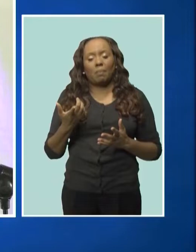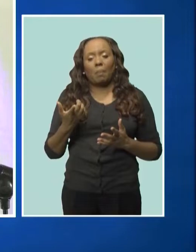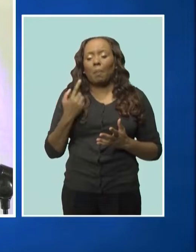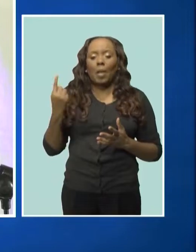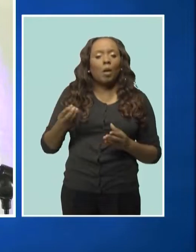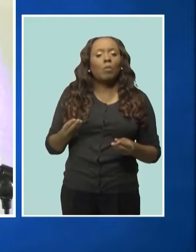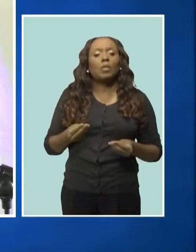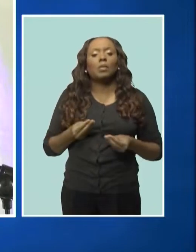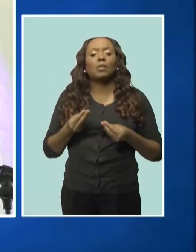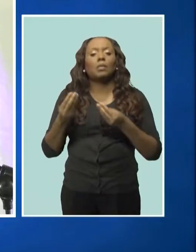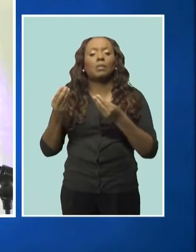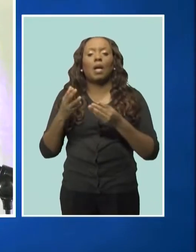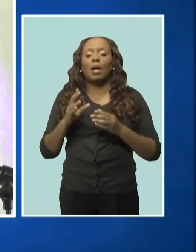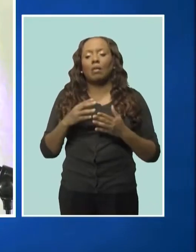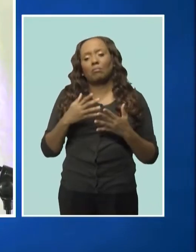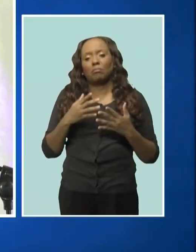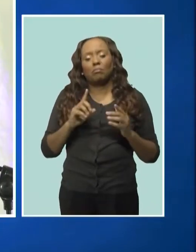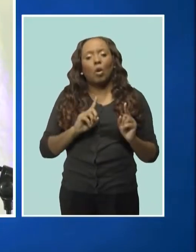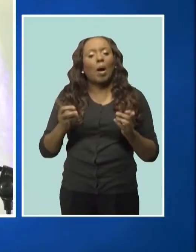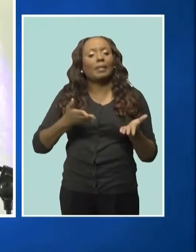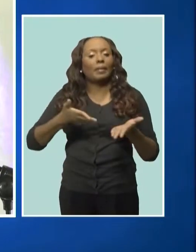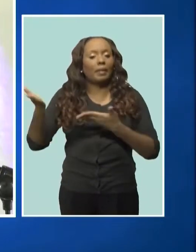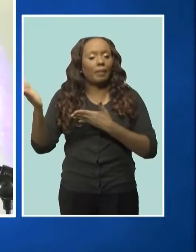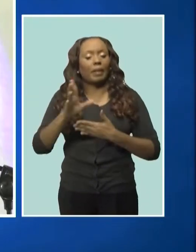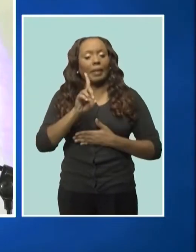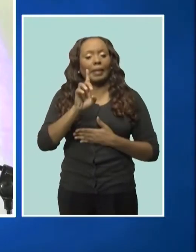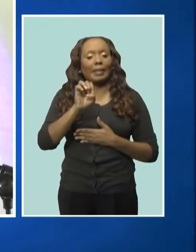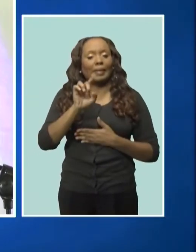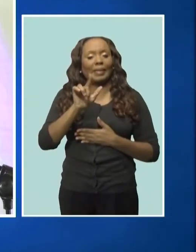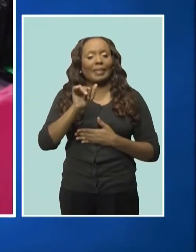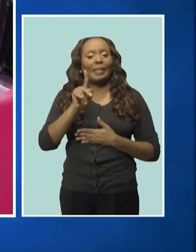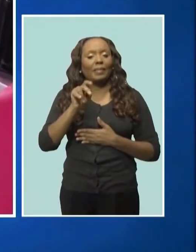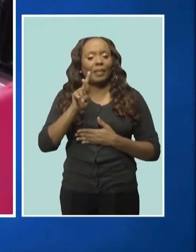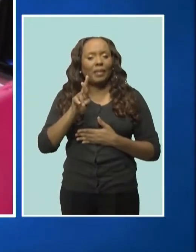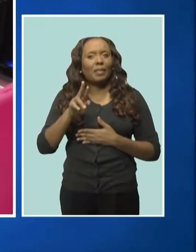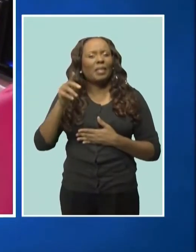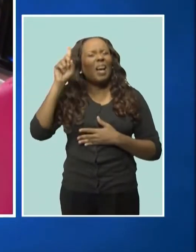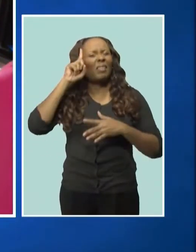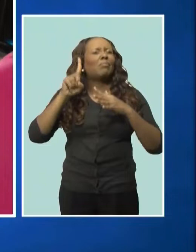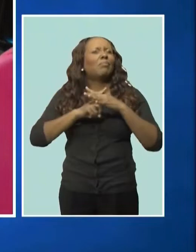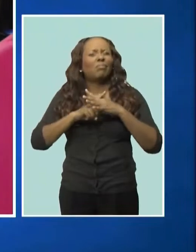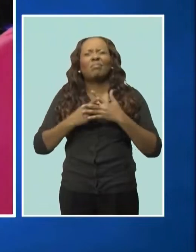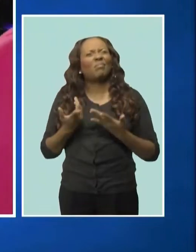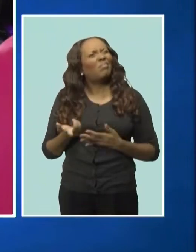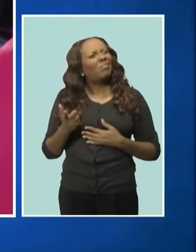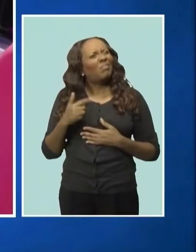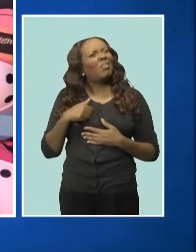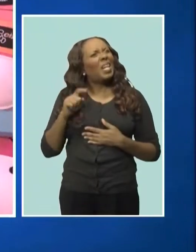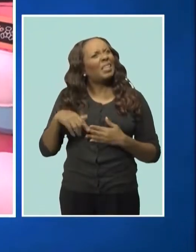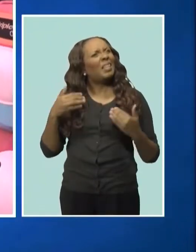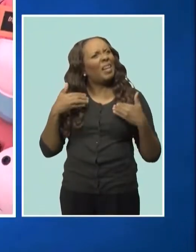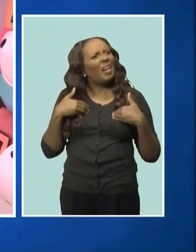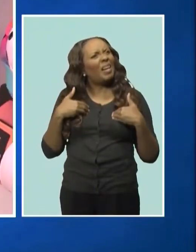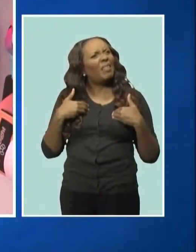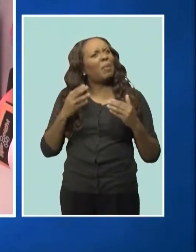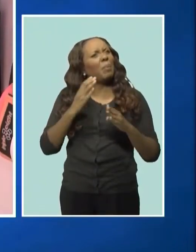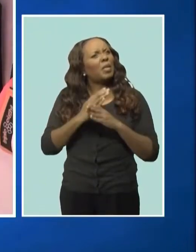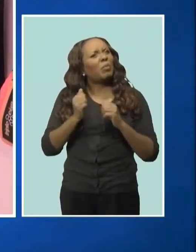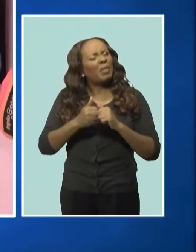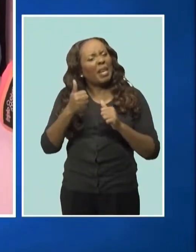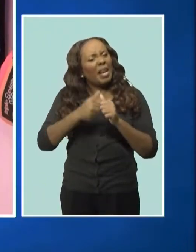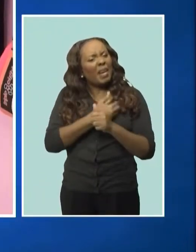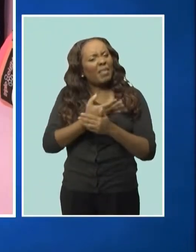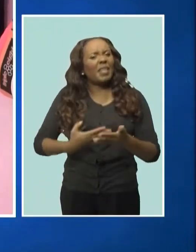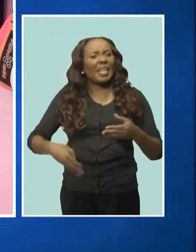demand. And that is really where the idea for the bus originated. He said it has been quite a journey for him.